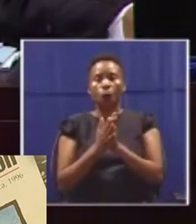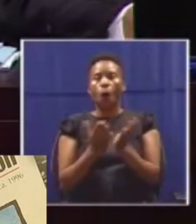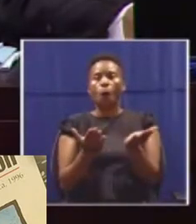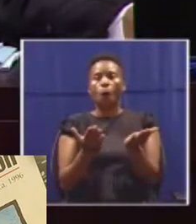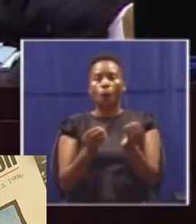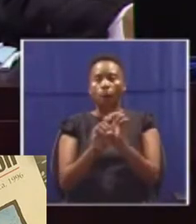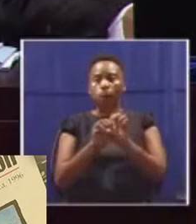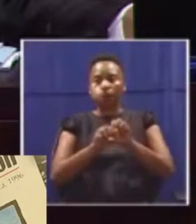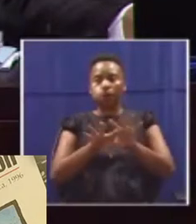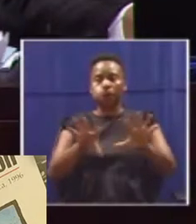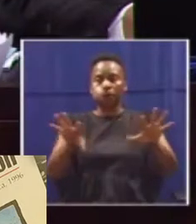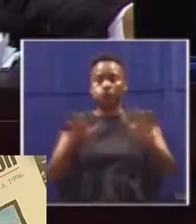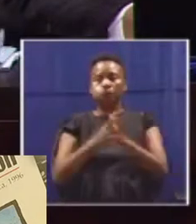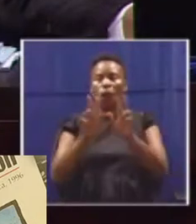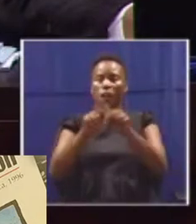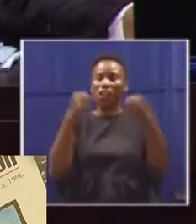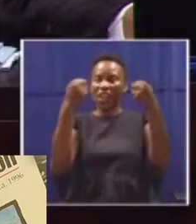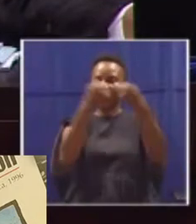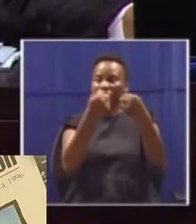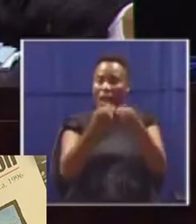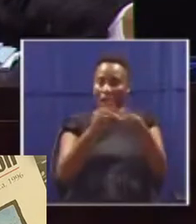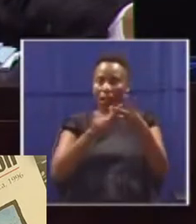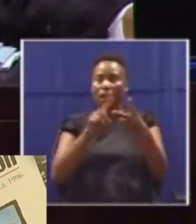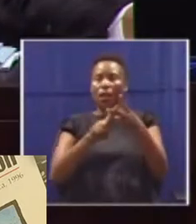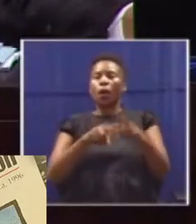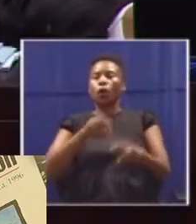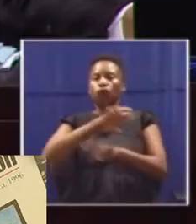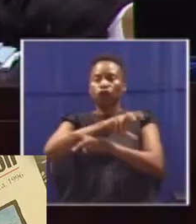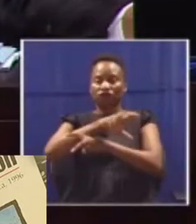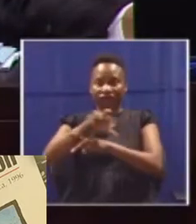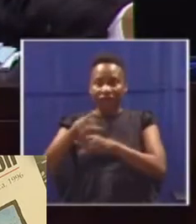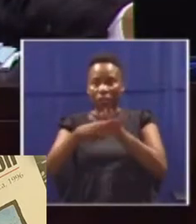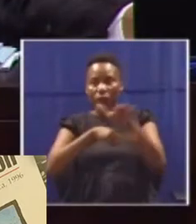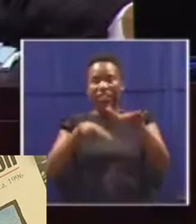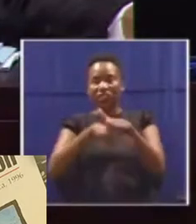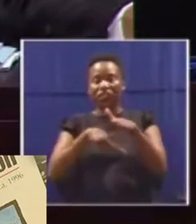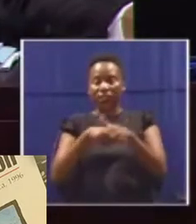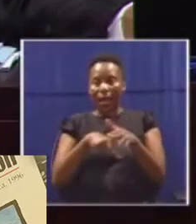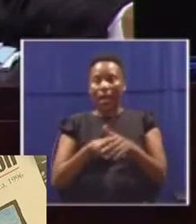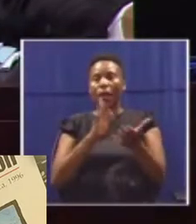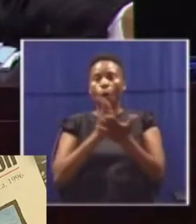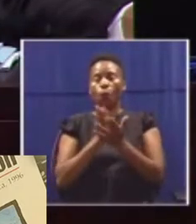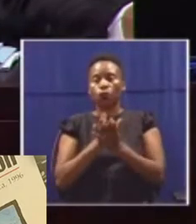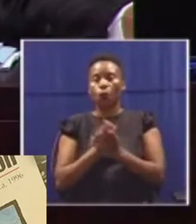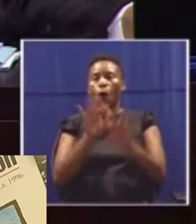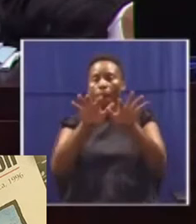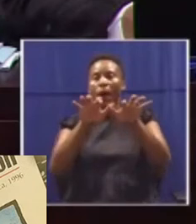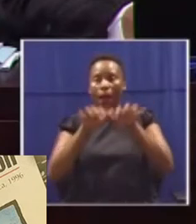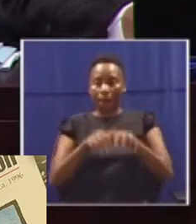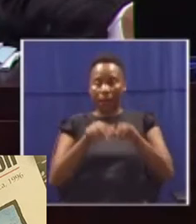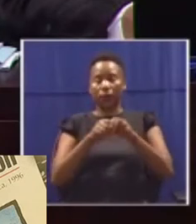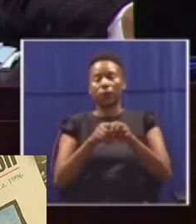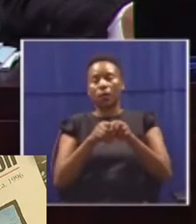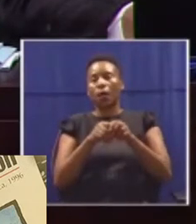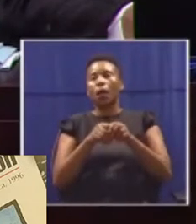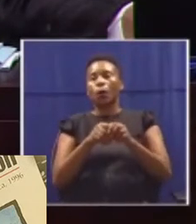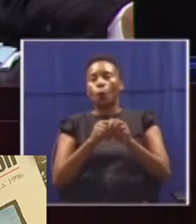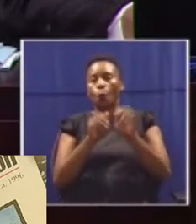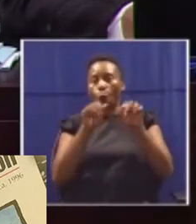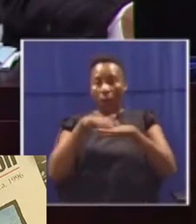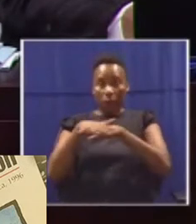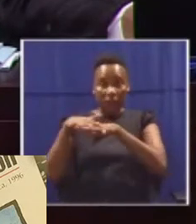comment in national, regional newspaper and on the parliament website. Submission were received